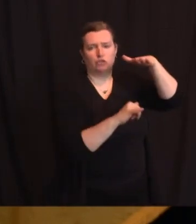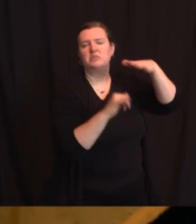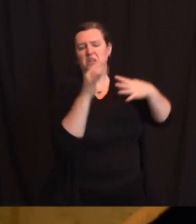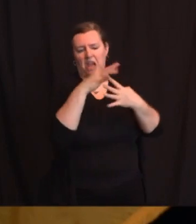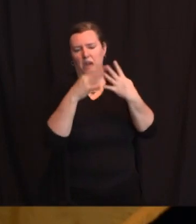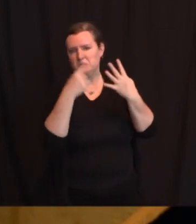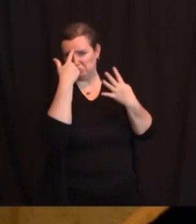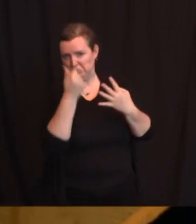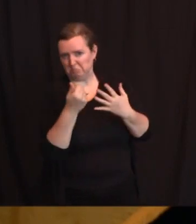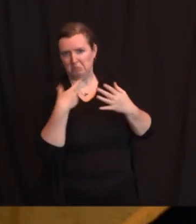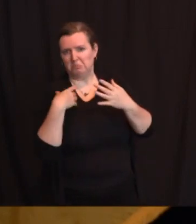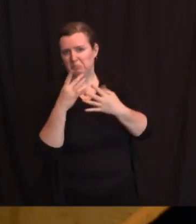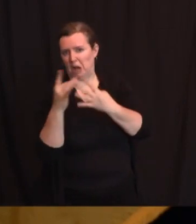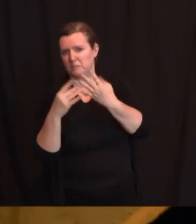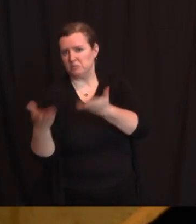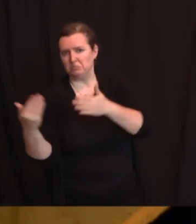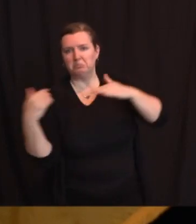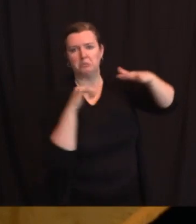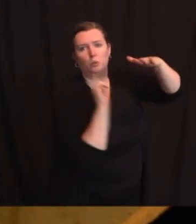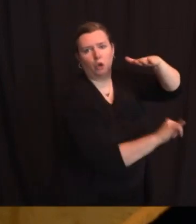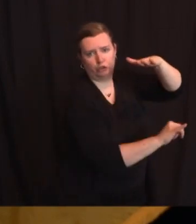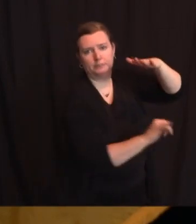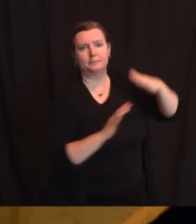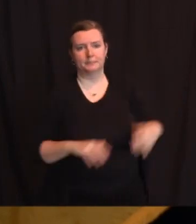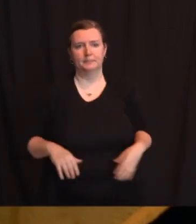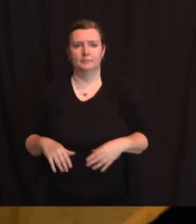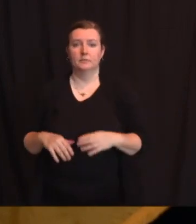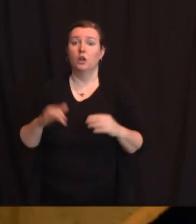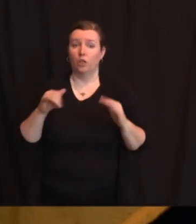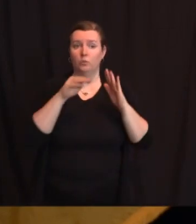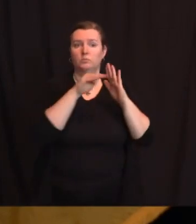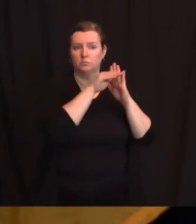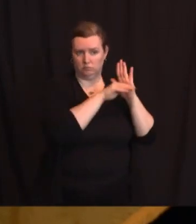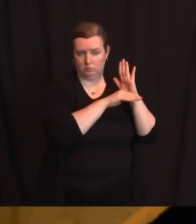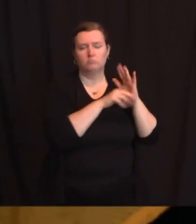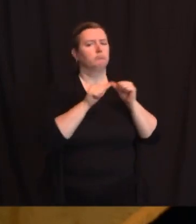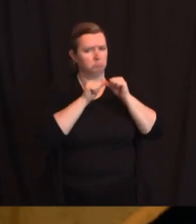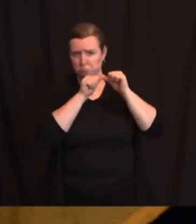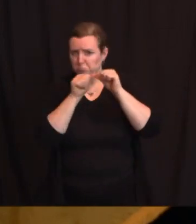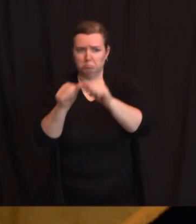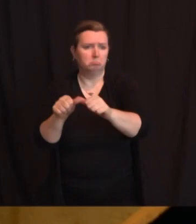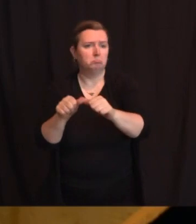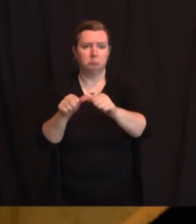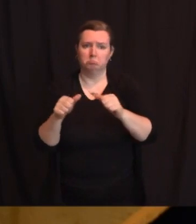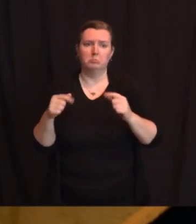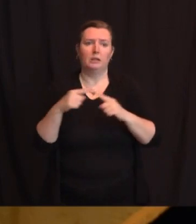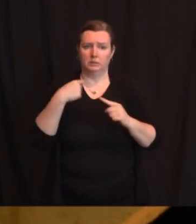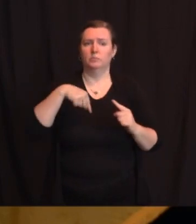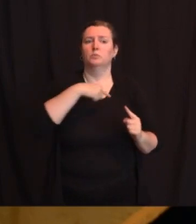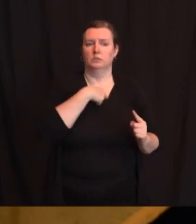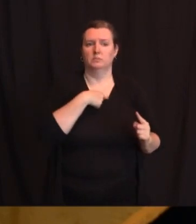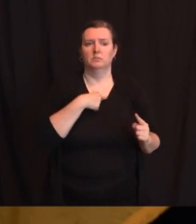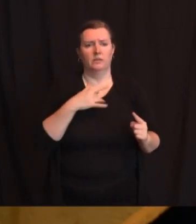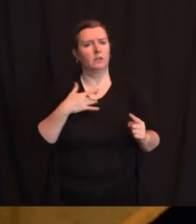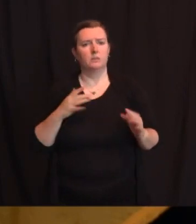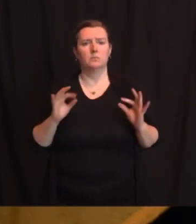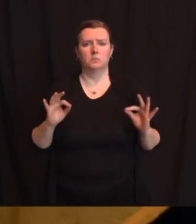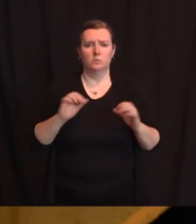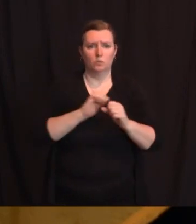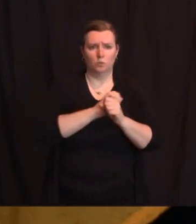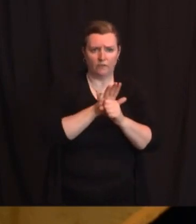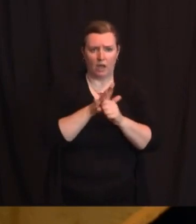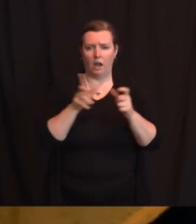continue until we are satisfied that containment of this deadly virus is achieved.